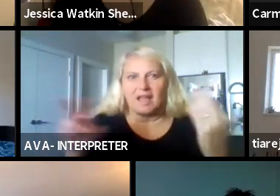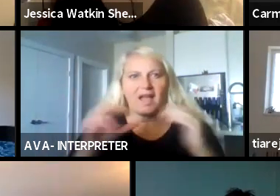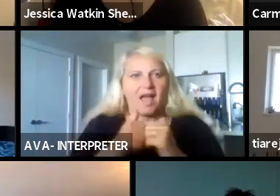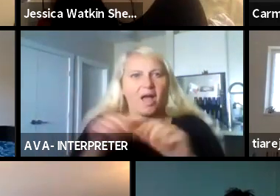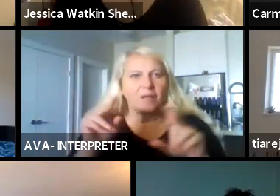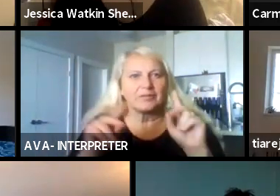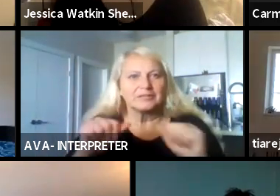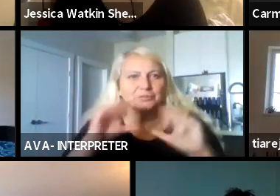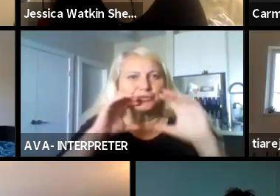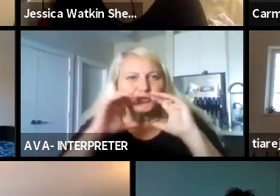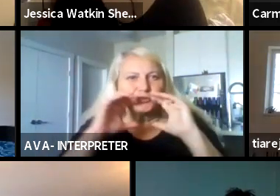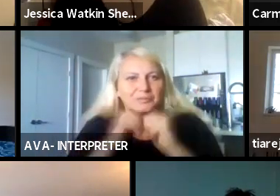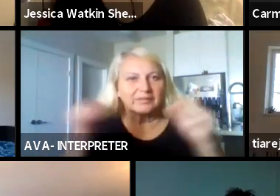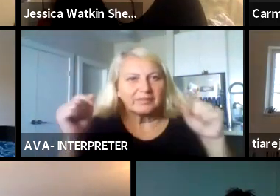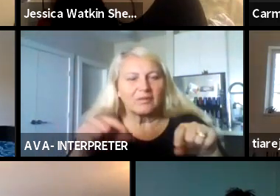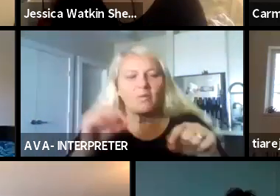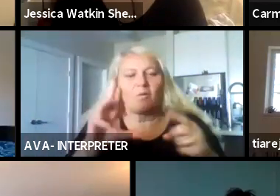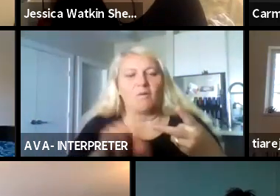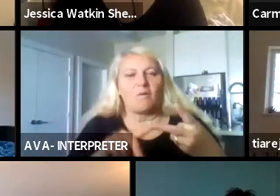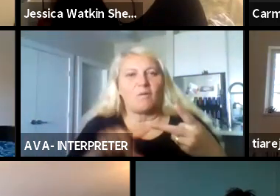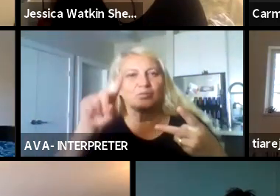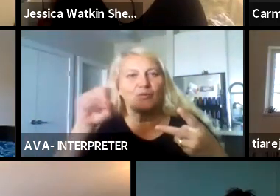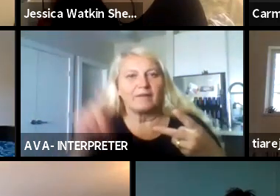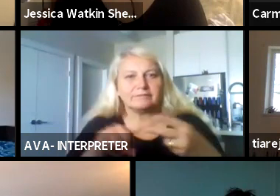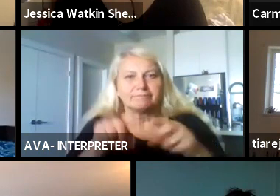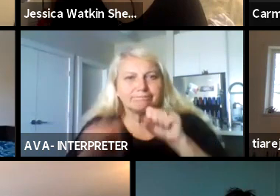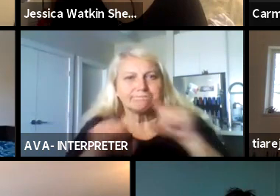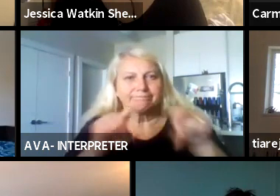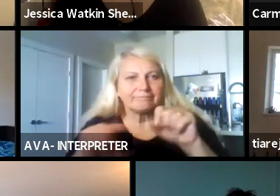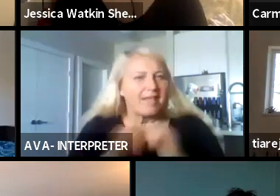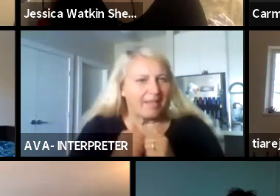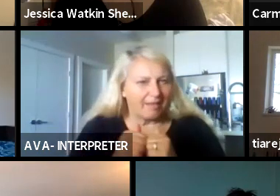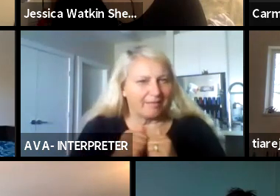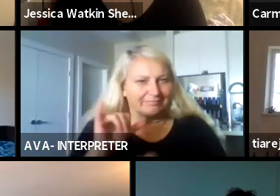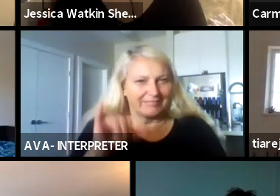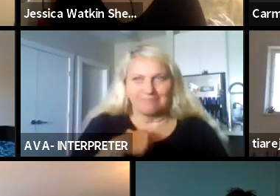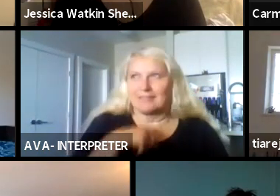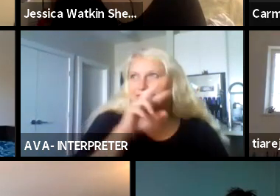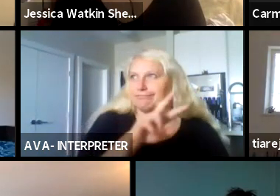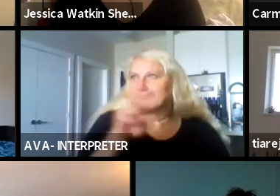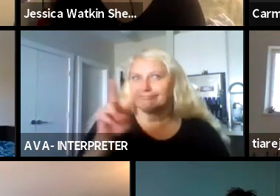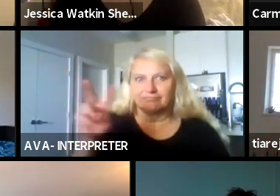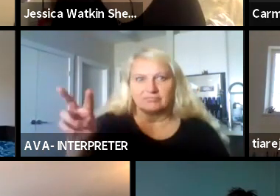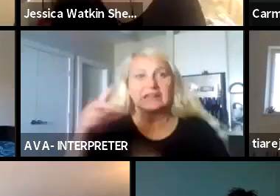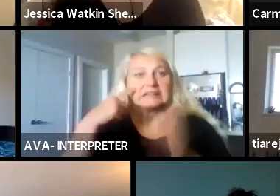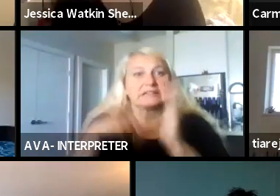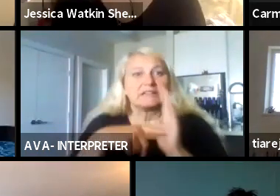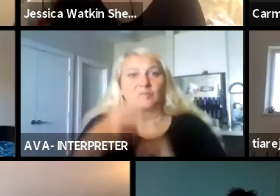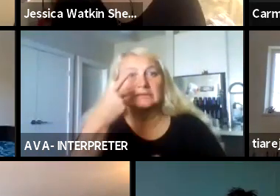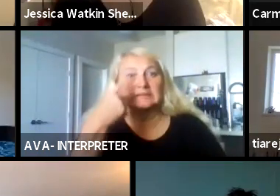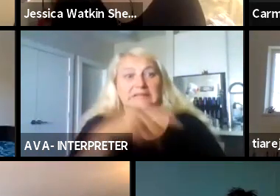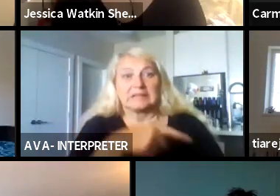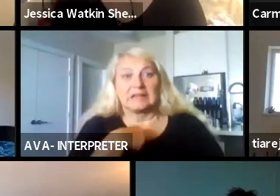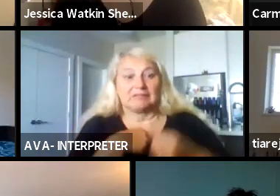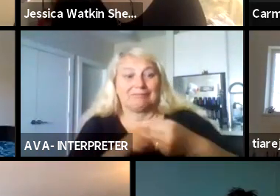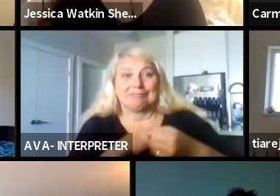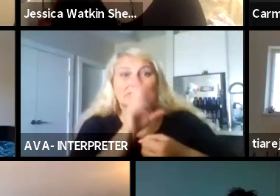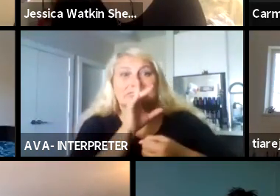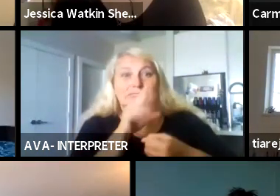or pose questions. So if I mute my video, it's not because